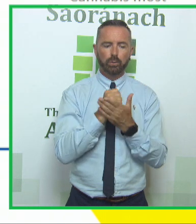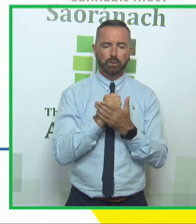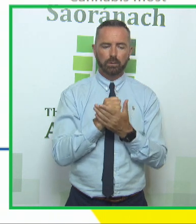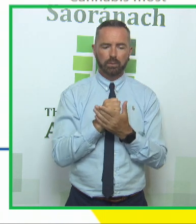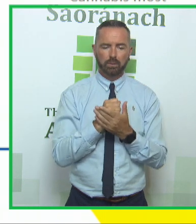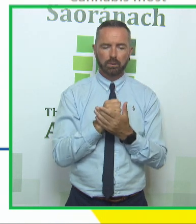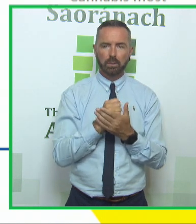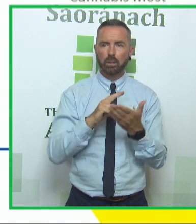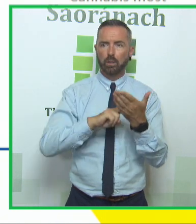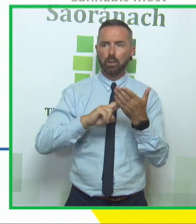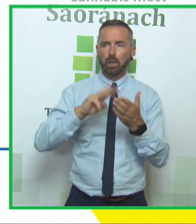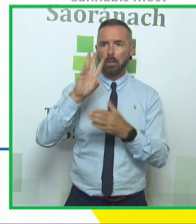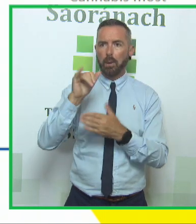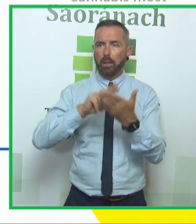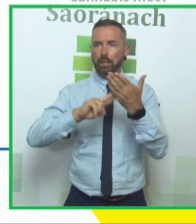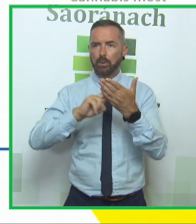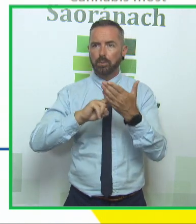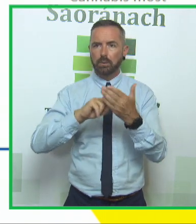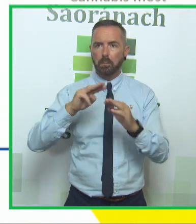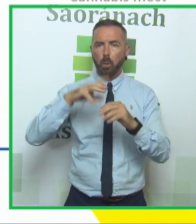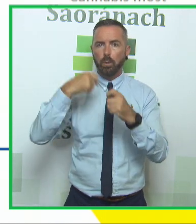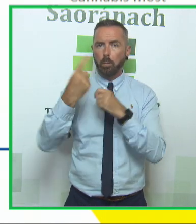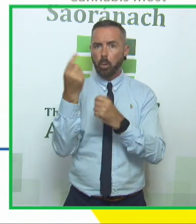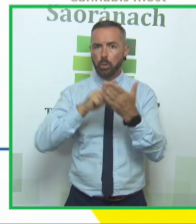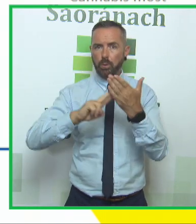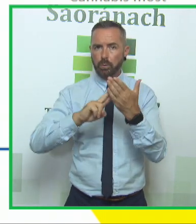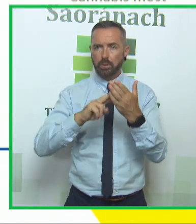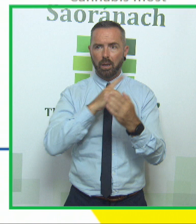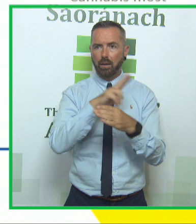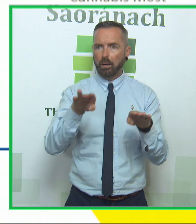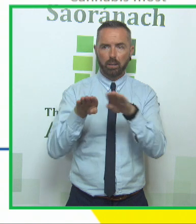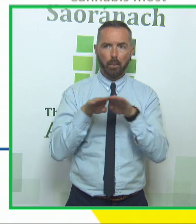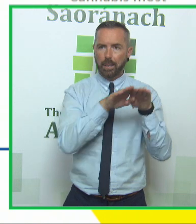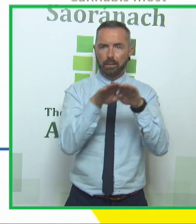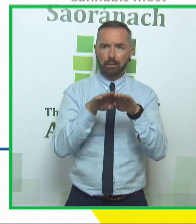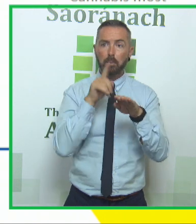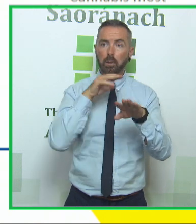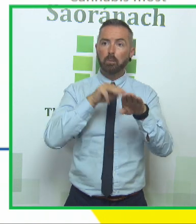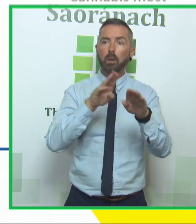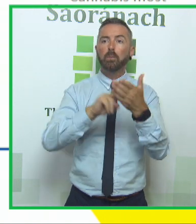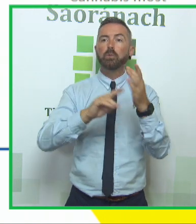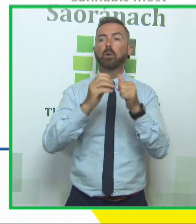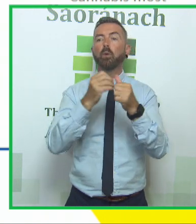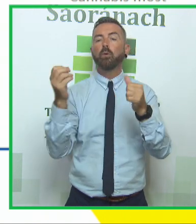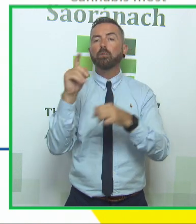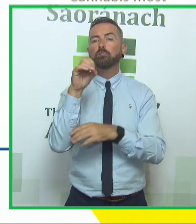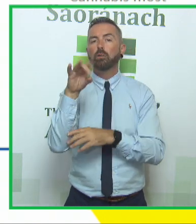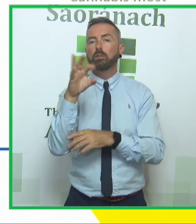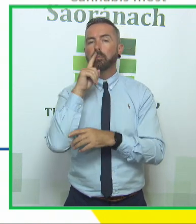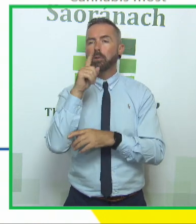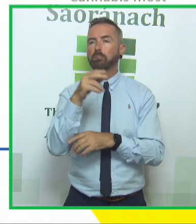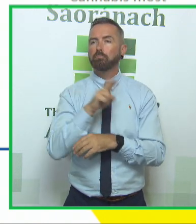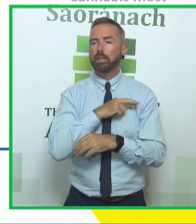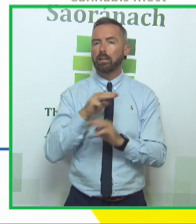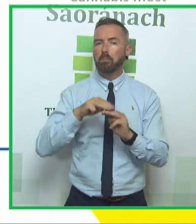use was less common among this group, but where there was problematic use of other drugs, it was most likely to